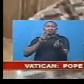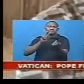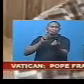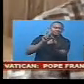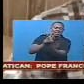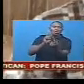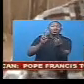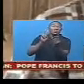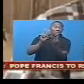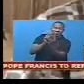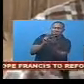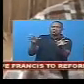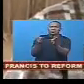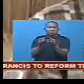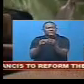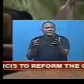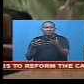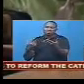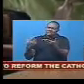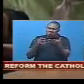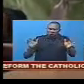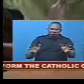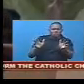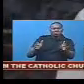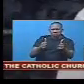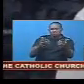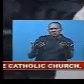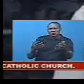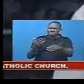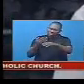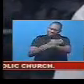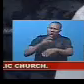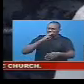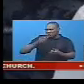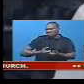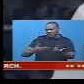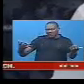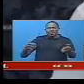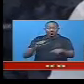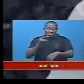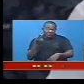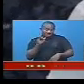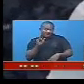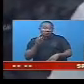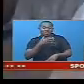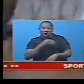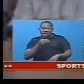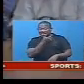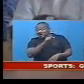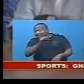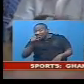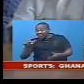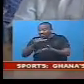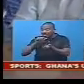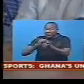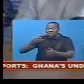management and key staff of the Ghana Water Company in Kumasi to encourage them to improve upon the water supply system and expose those who